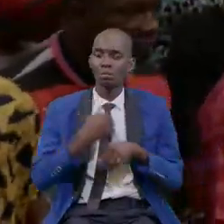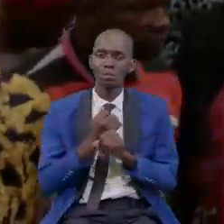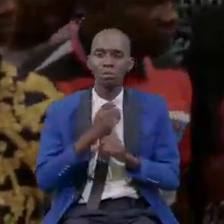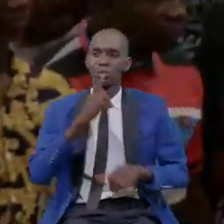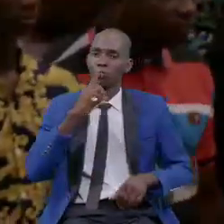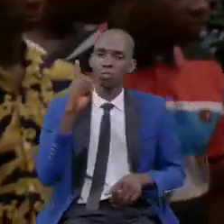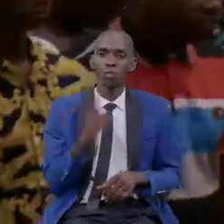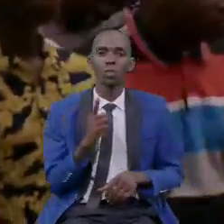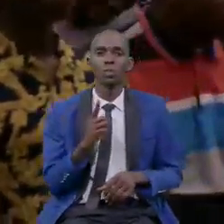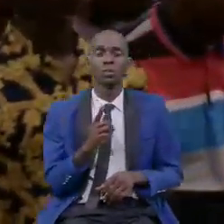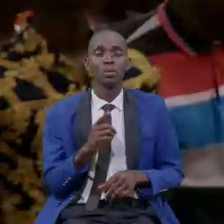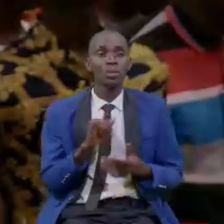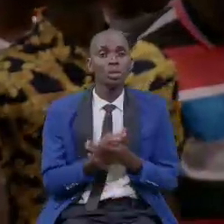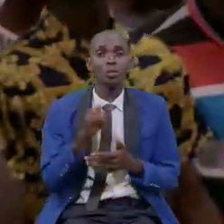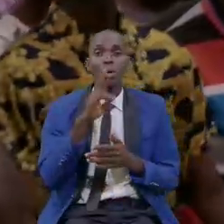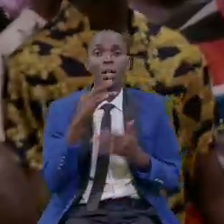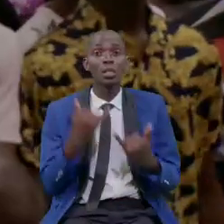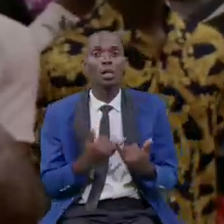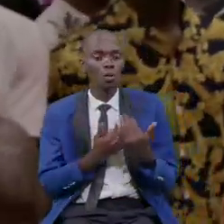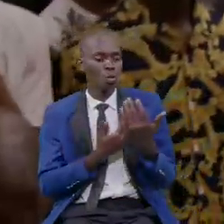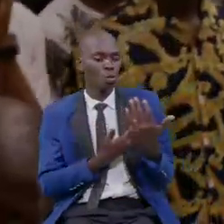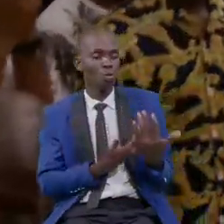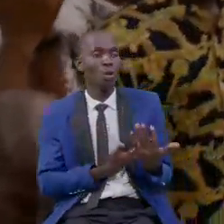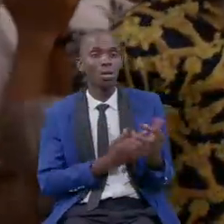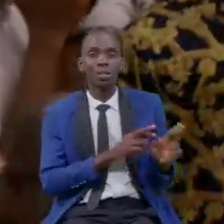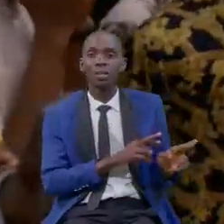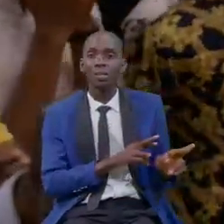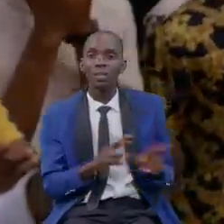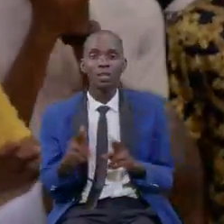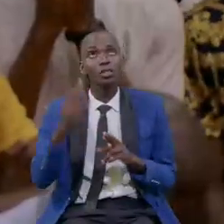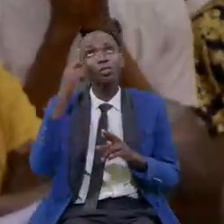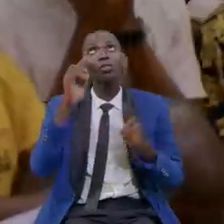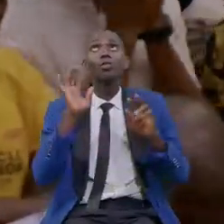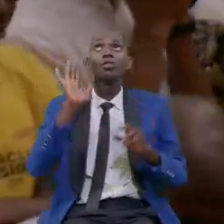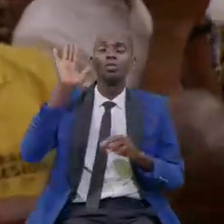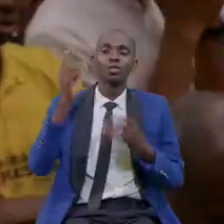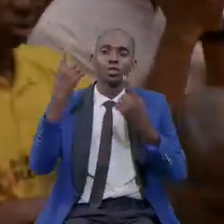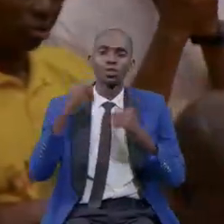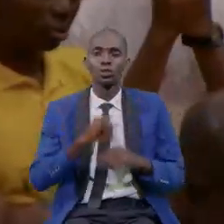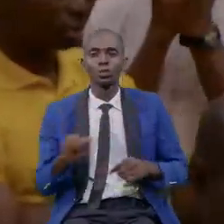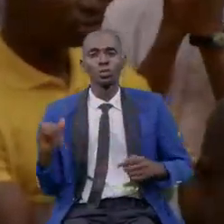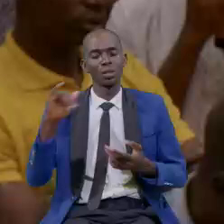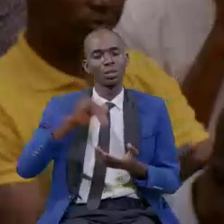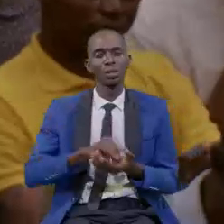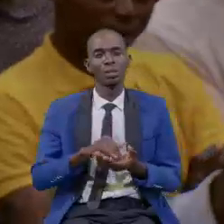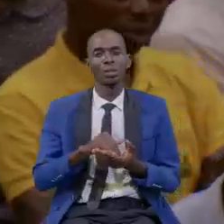Waiting, ready for the coming of the Lord.